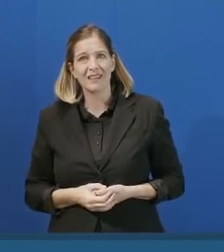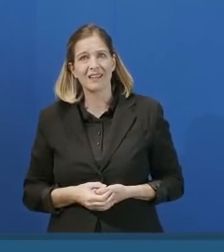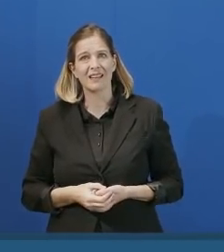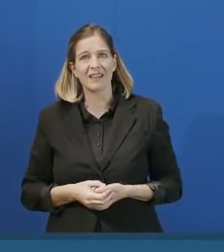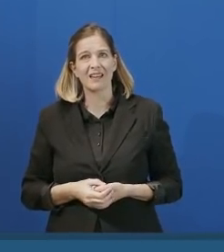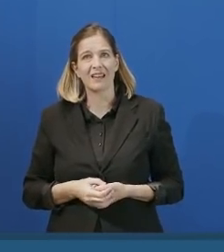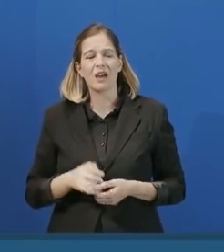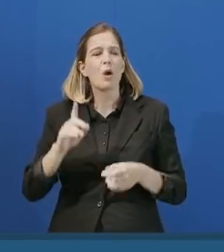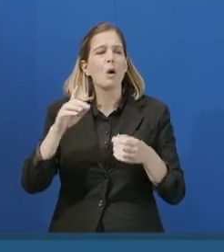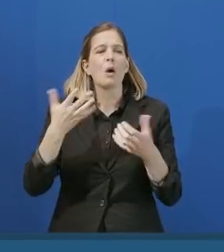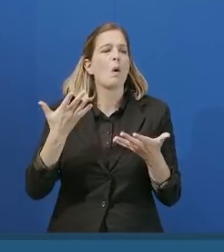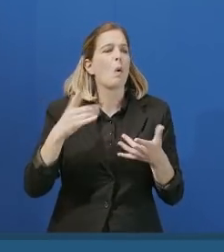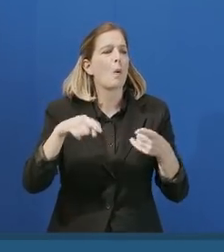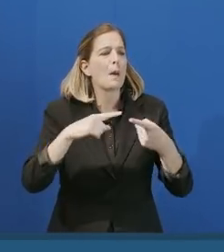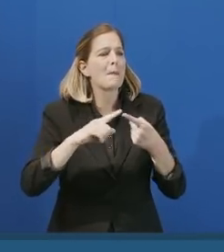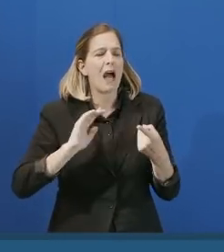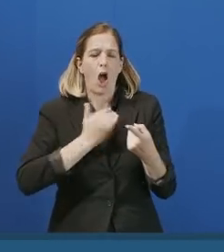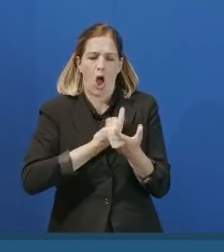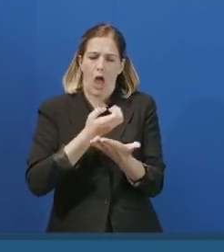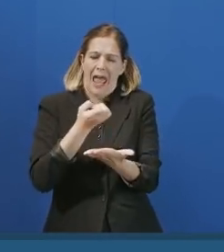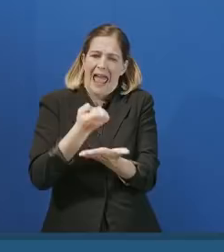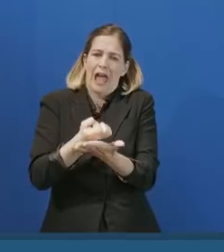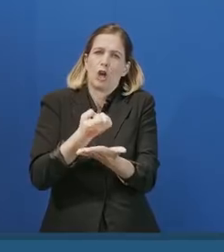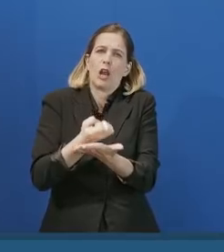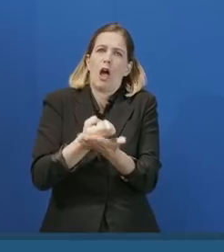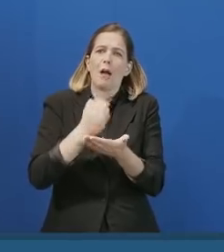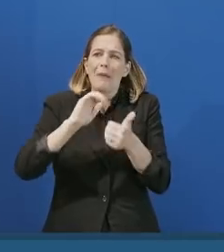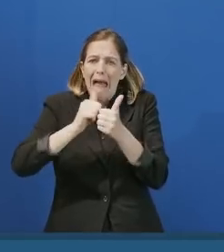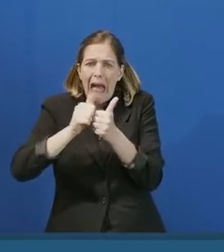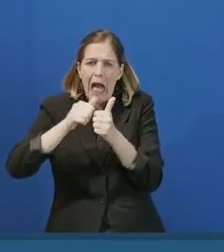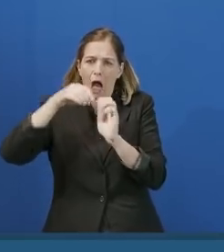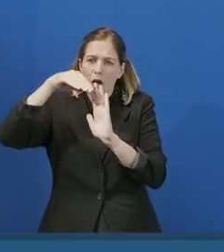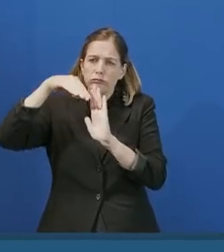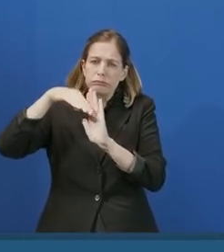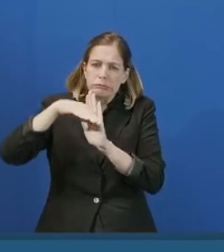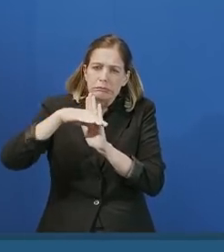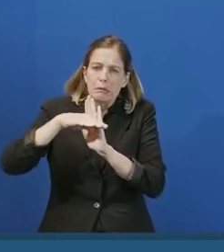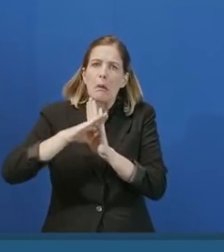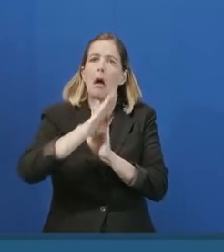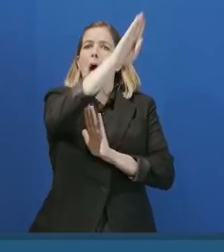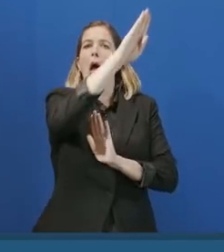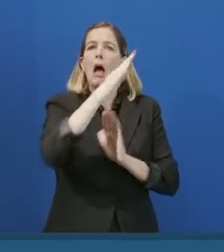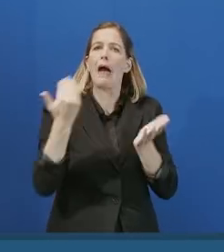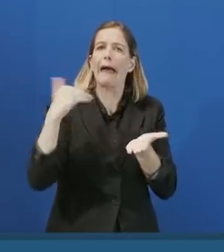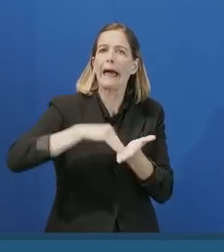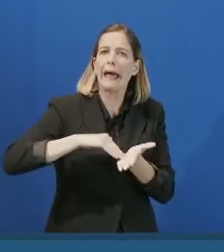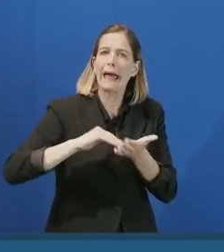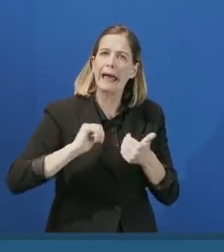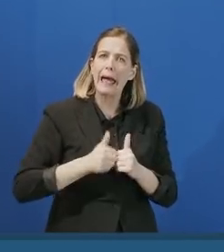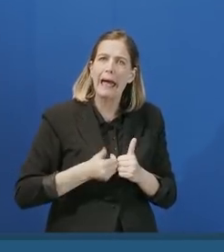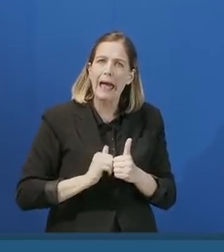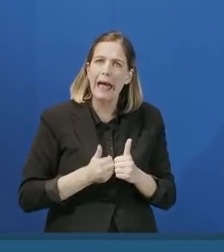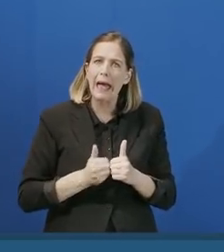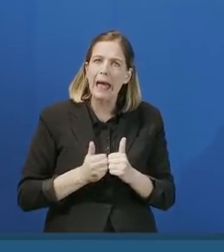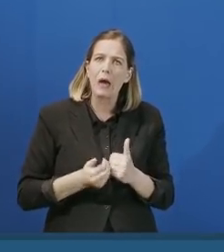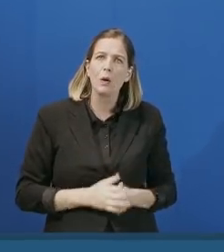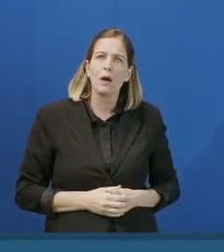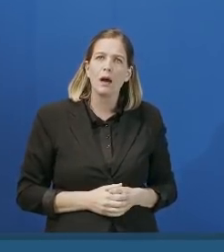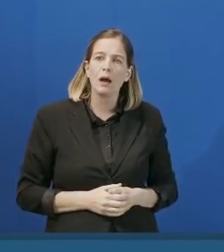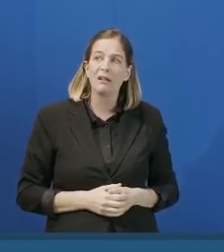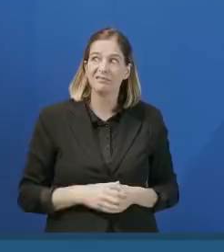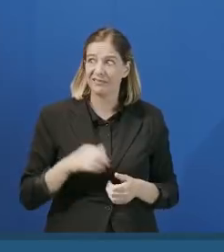and rebound in the state of Arizona. So in Arizona, we allowed a greater number of industries to stay